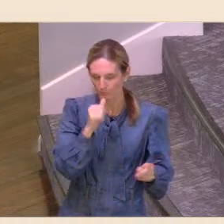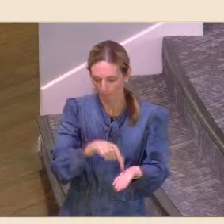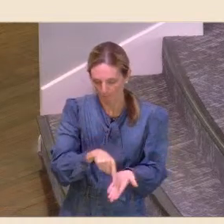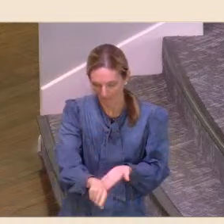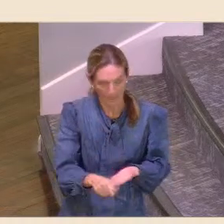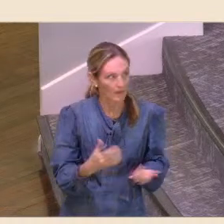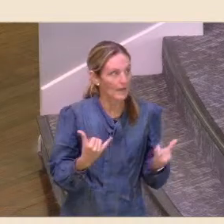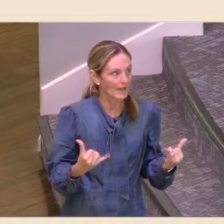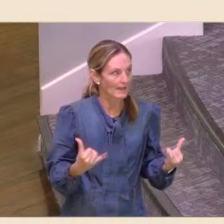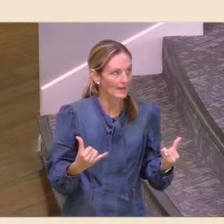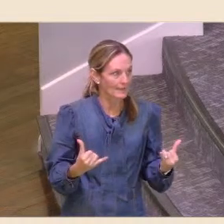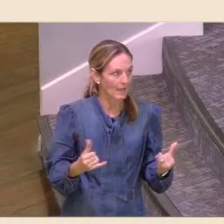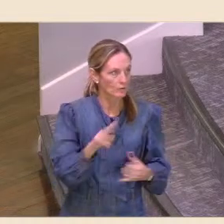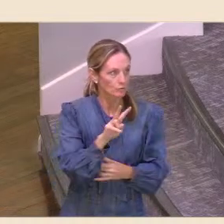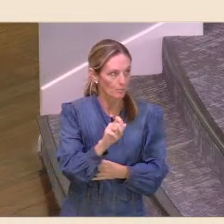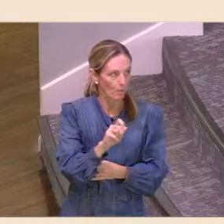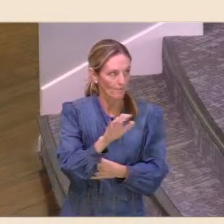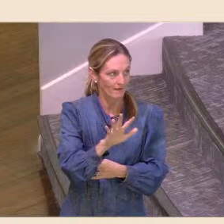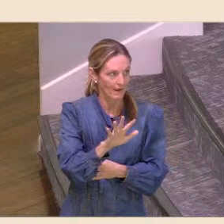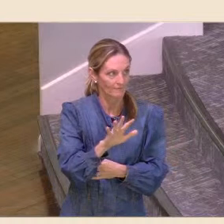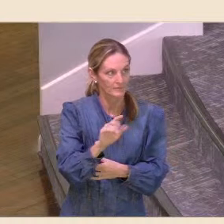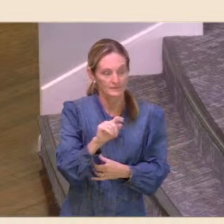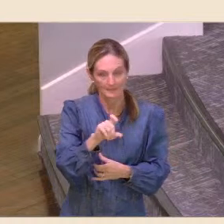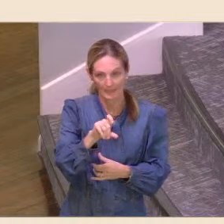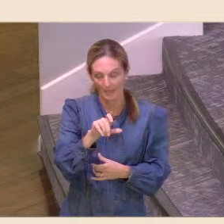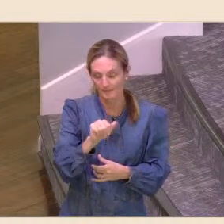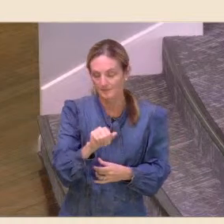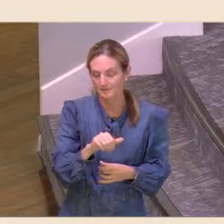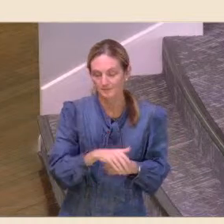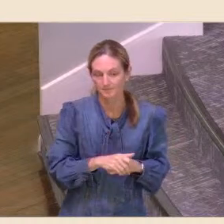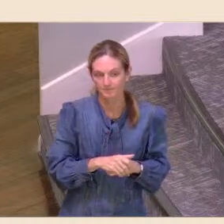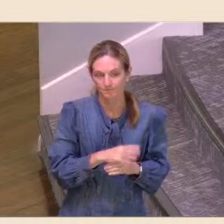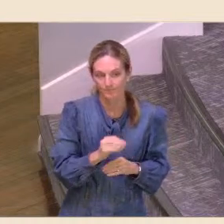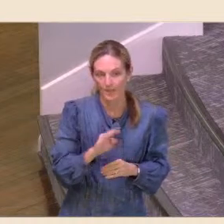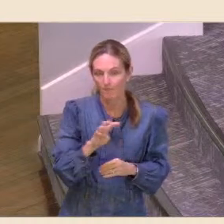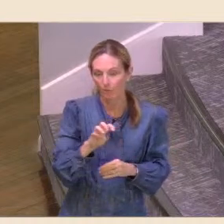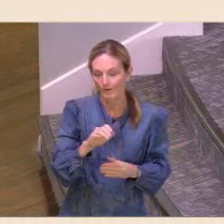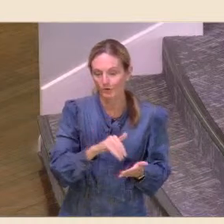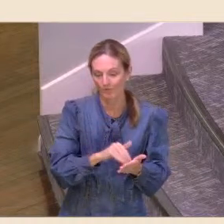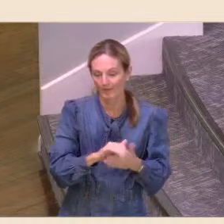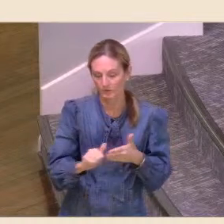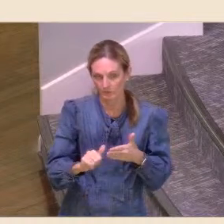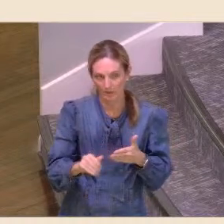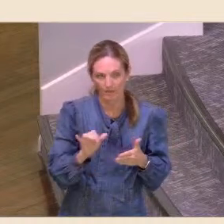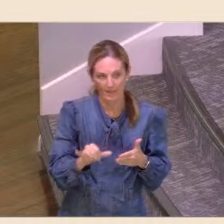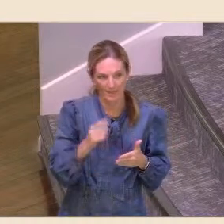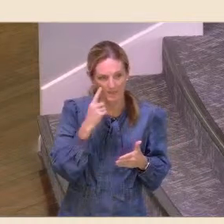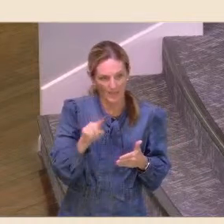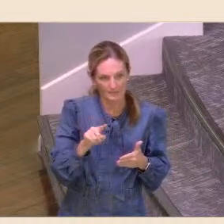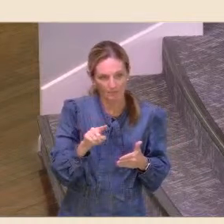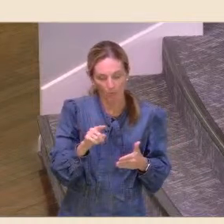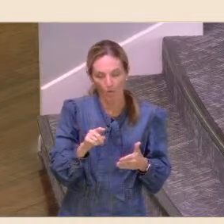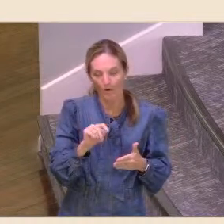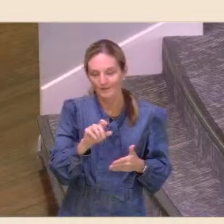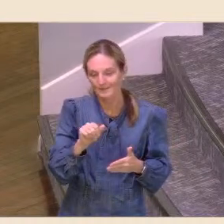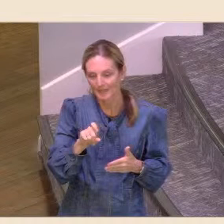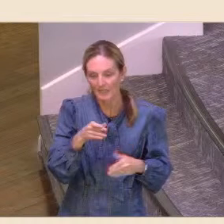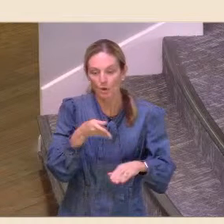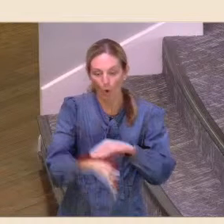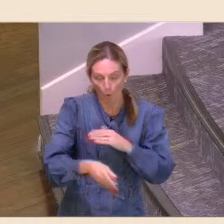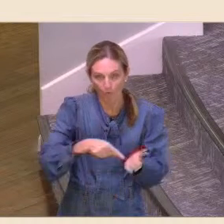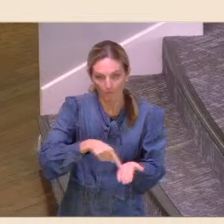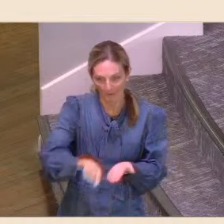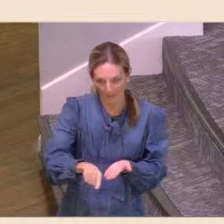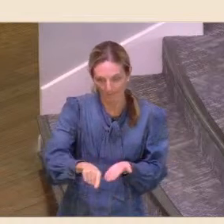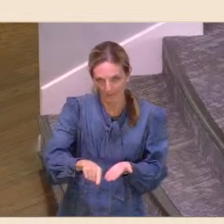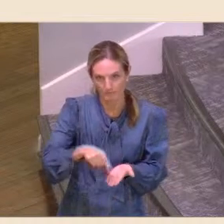on and keeps 2.5%. We also have $400,000 that's due back for a tax overpayment refund.